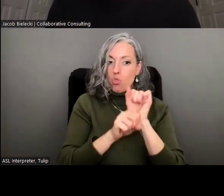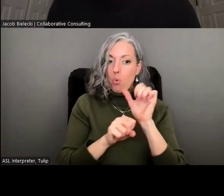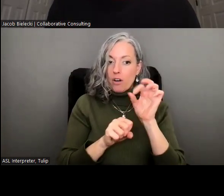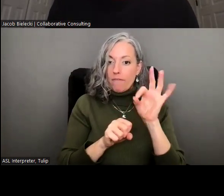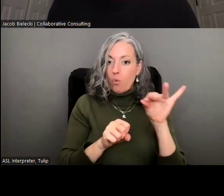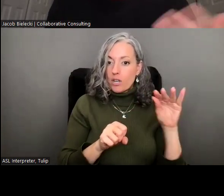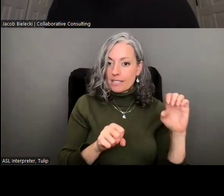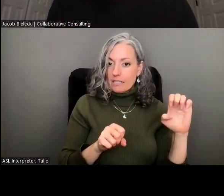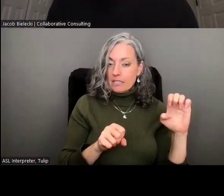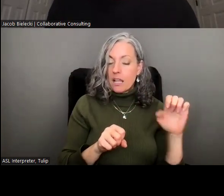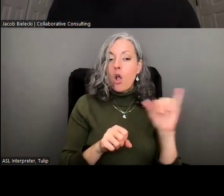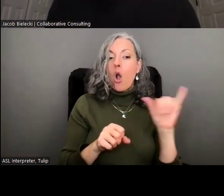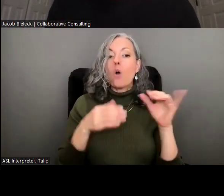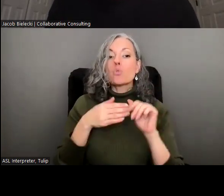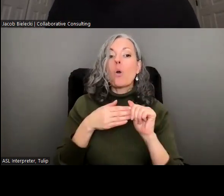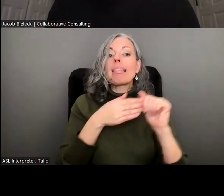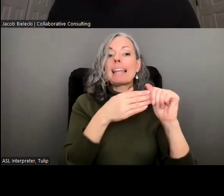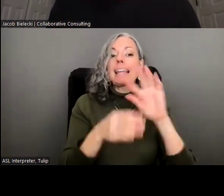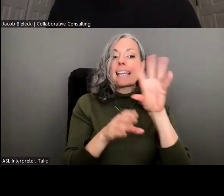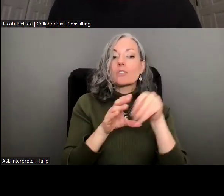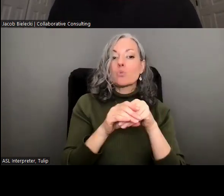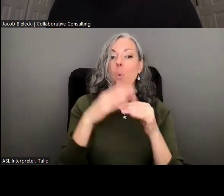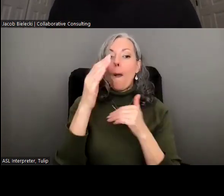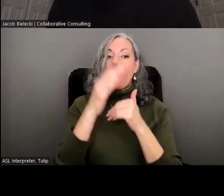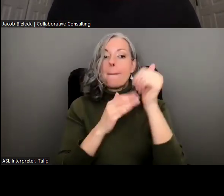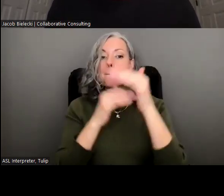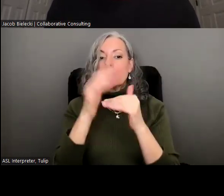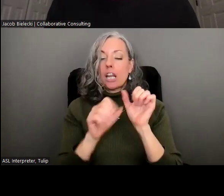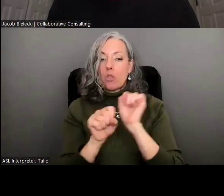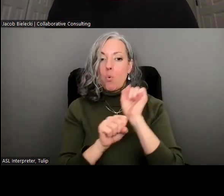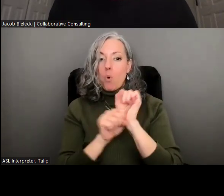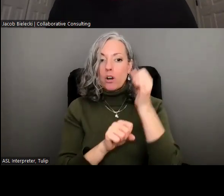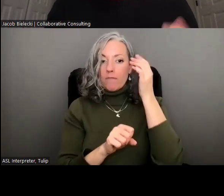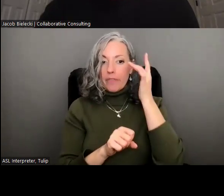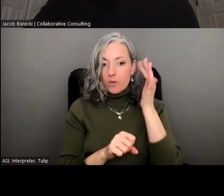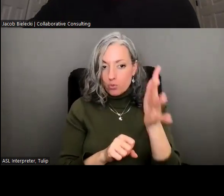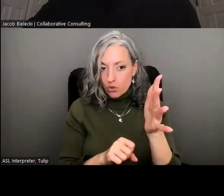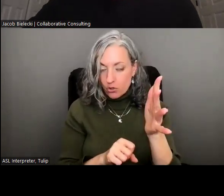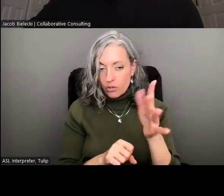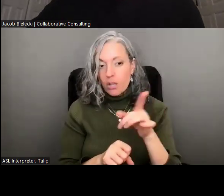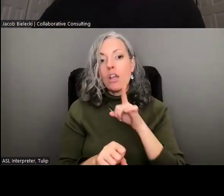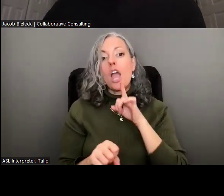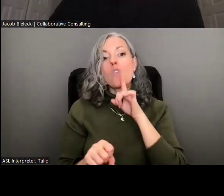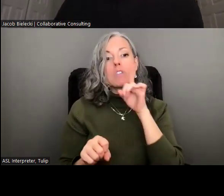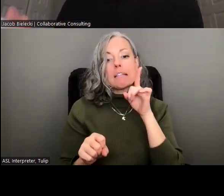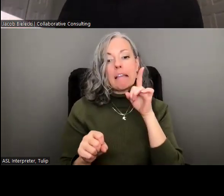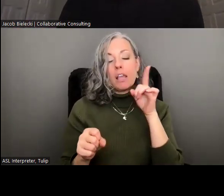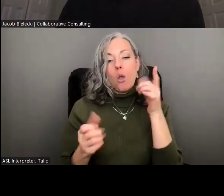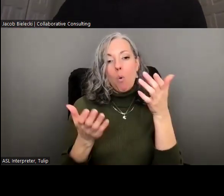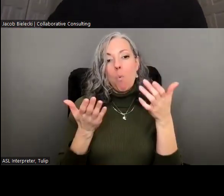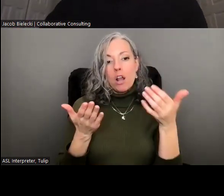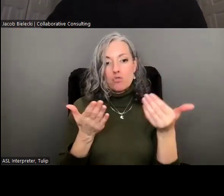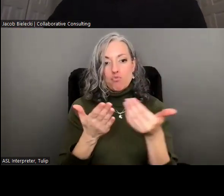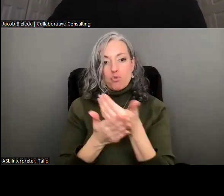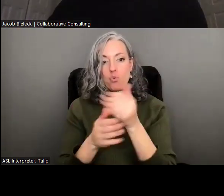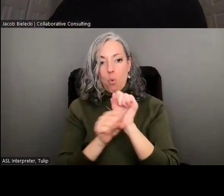also leading into building kind of the workforce for the future, and ideally attracting new workers into